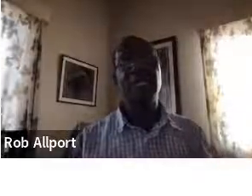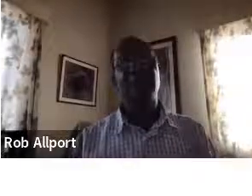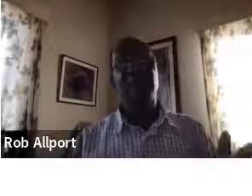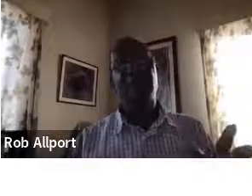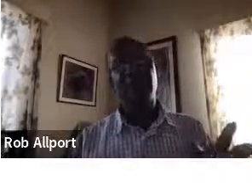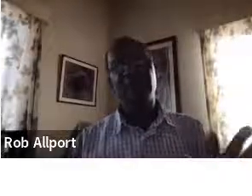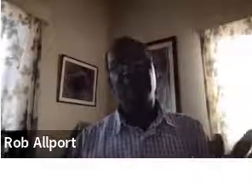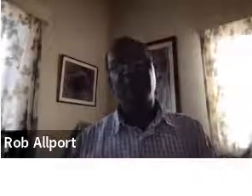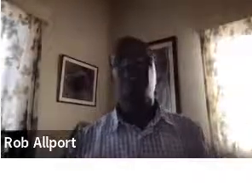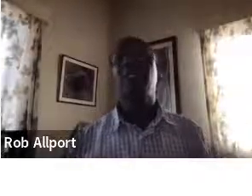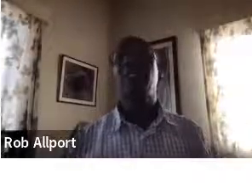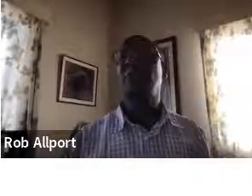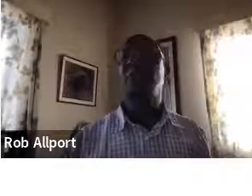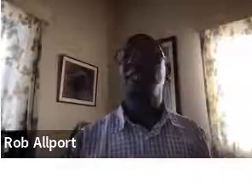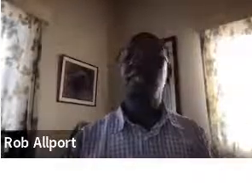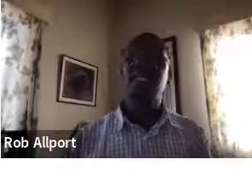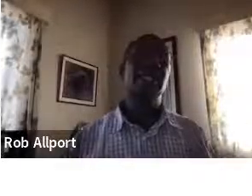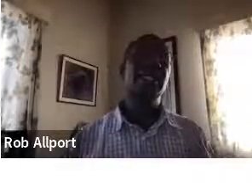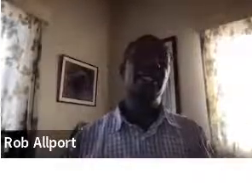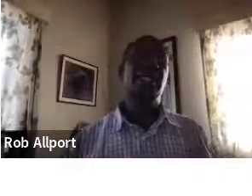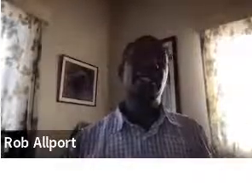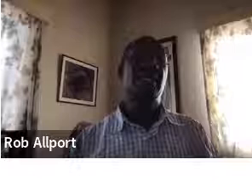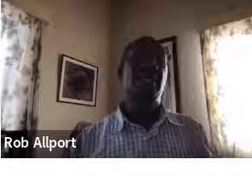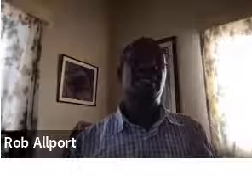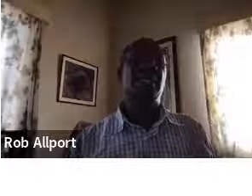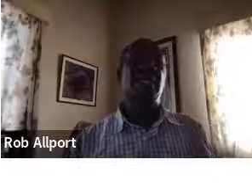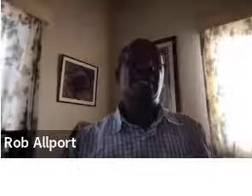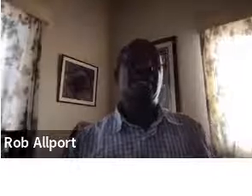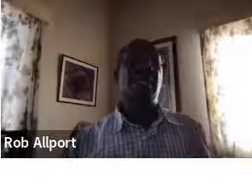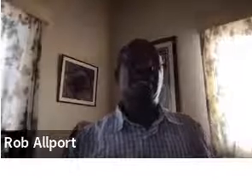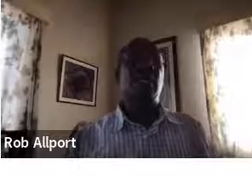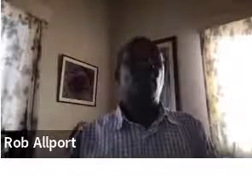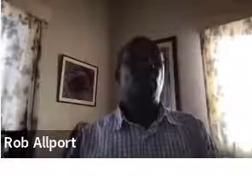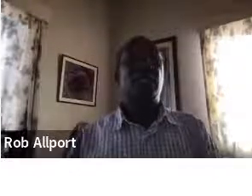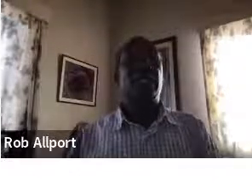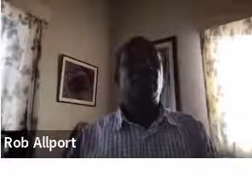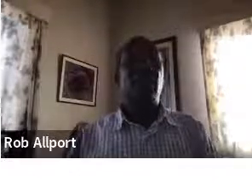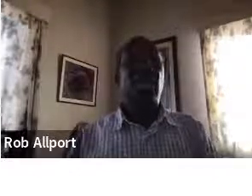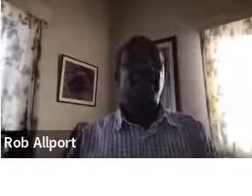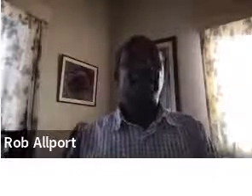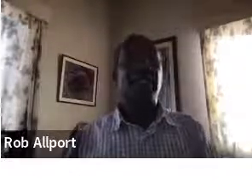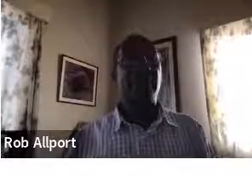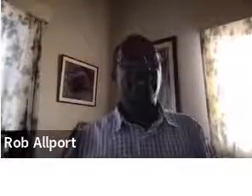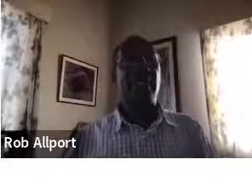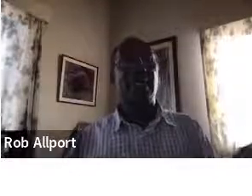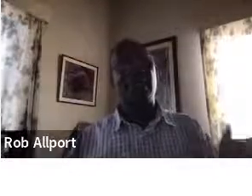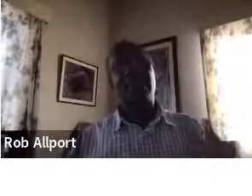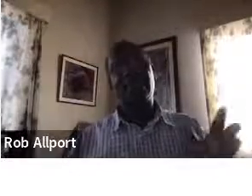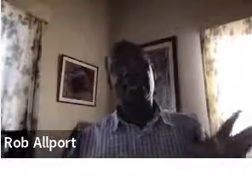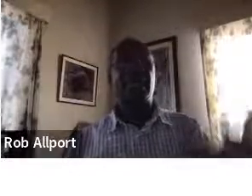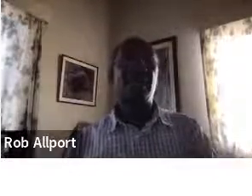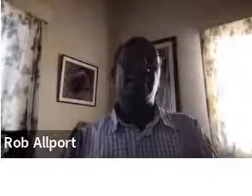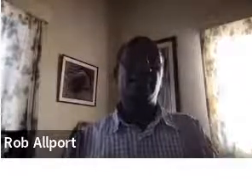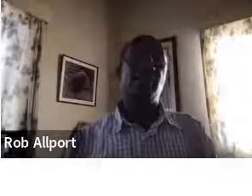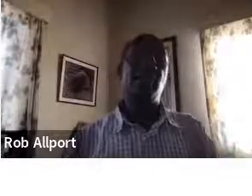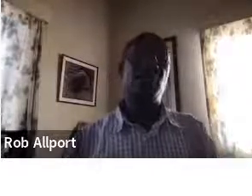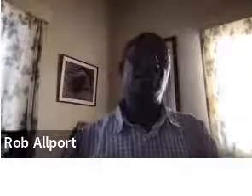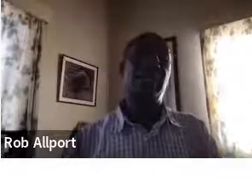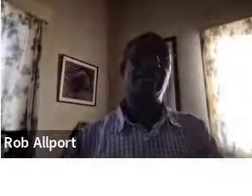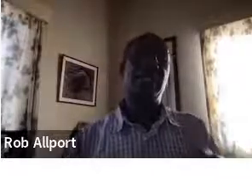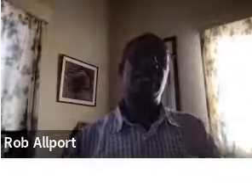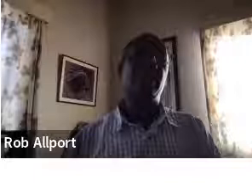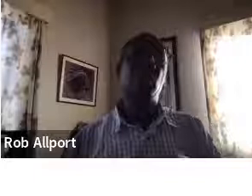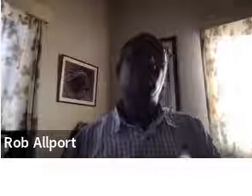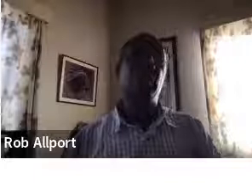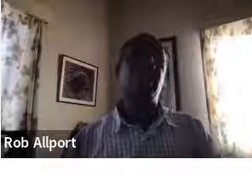drought, bit of 2014 again. And what is going to happen? And even, you know,